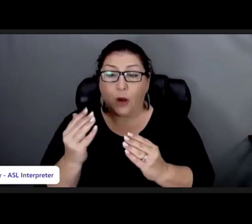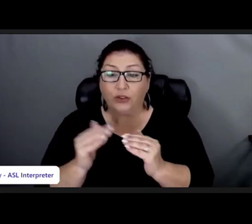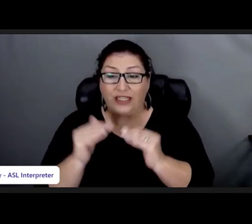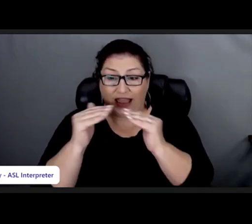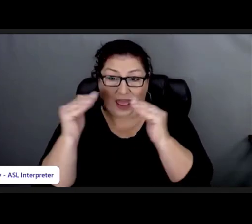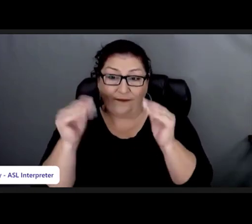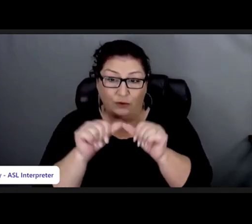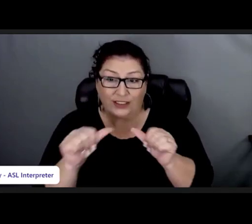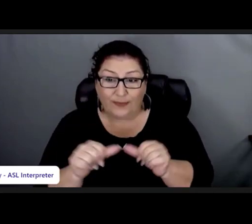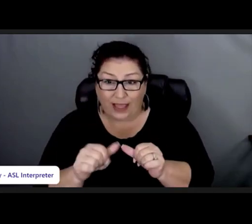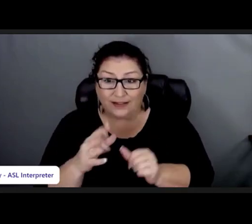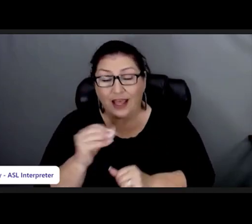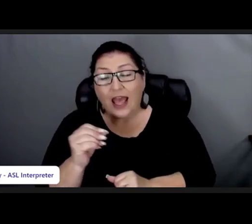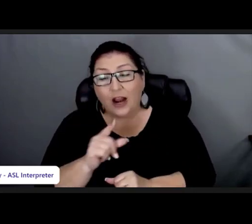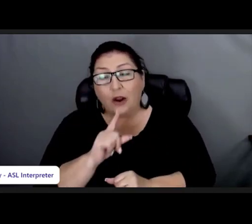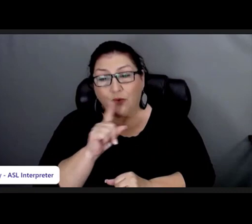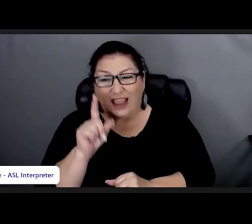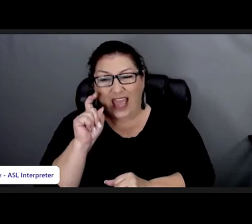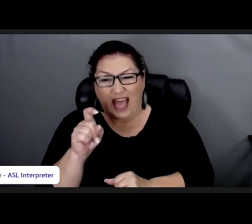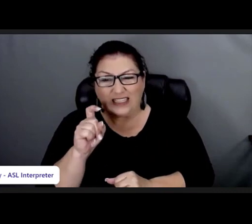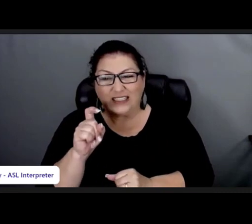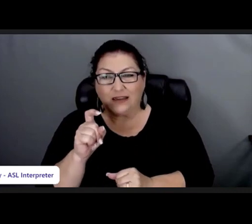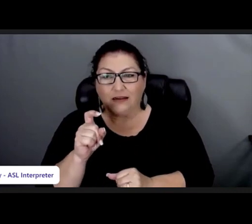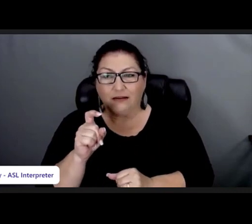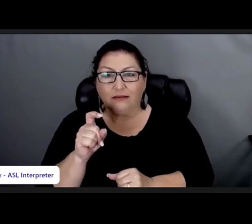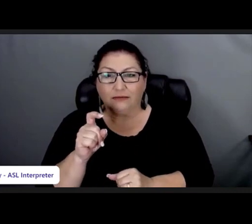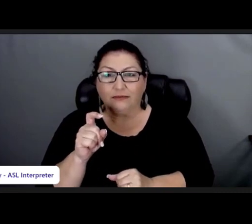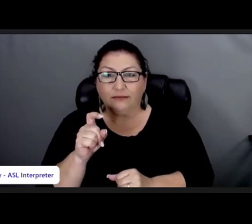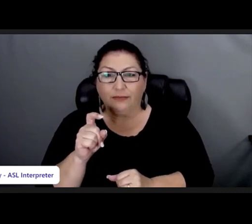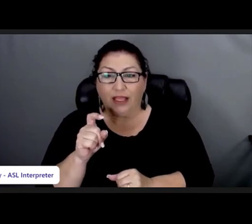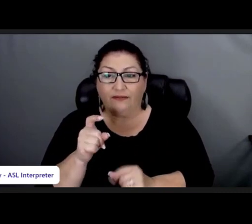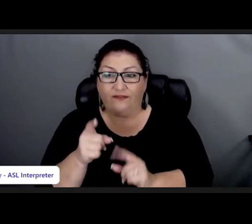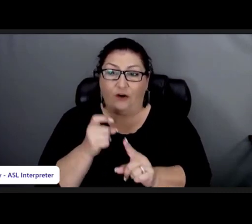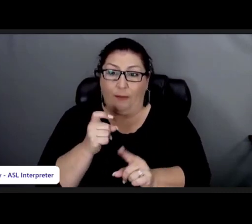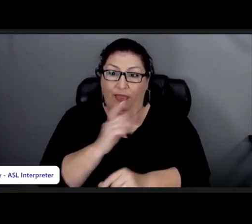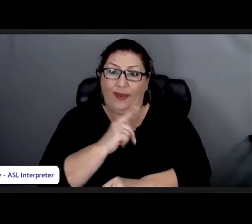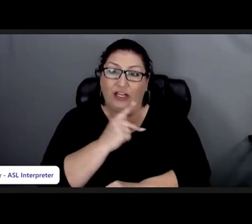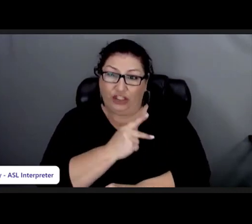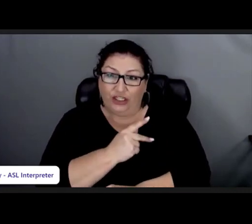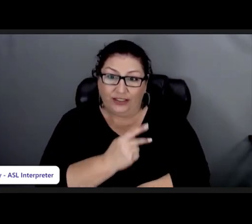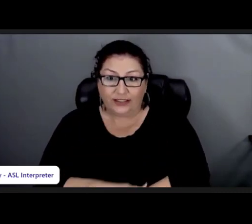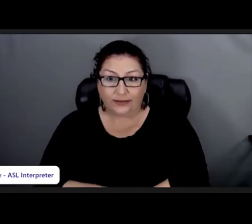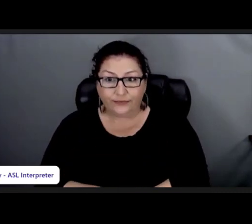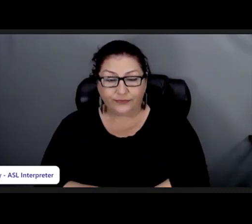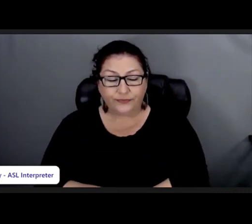And it really has to come from the patients.